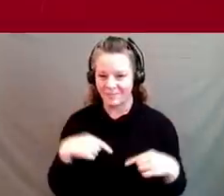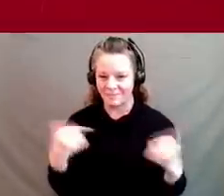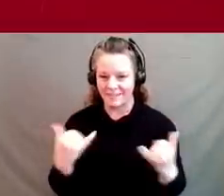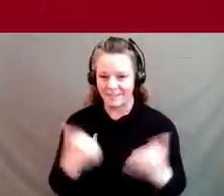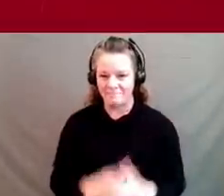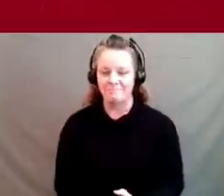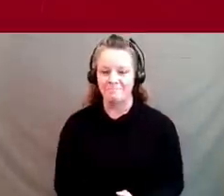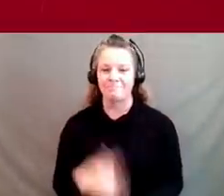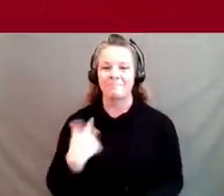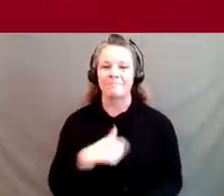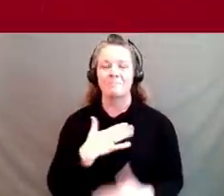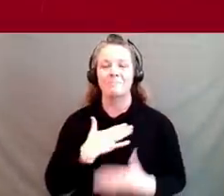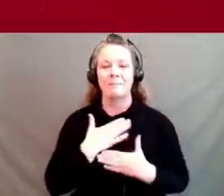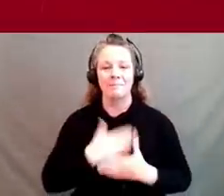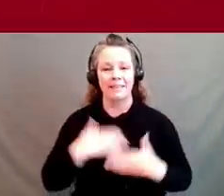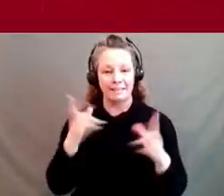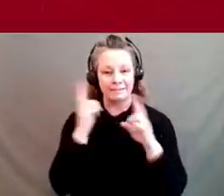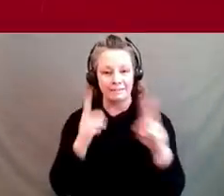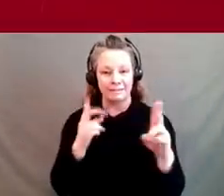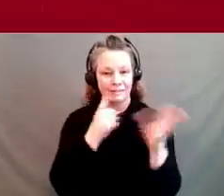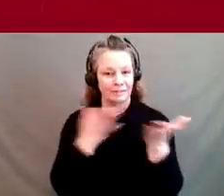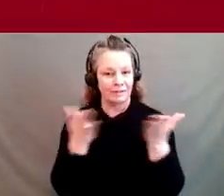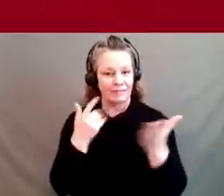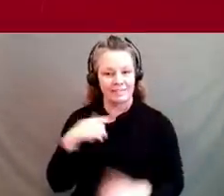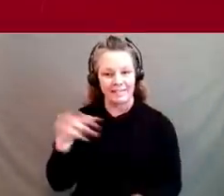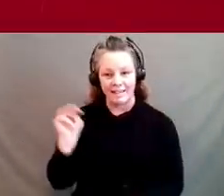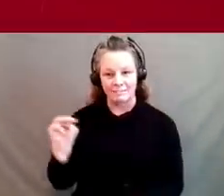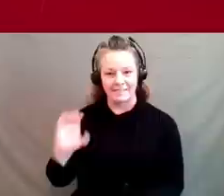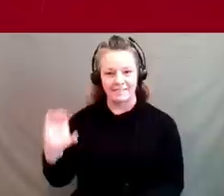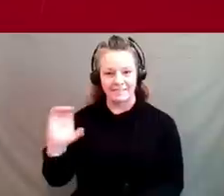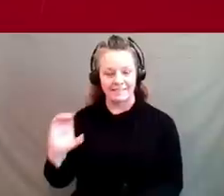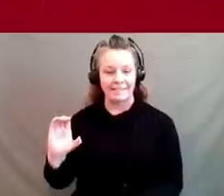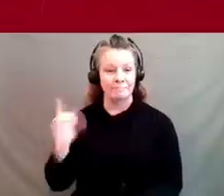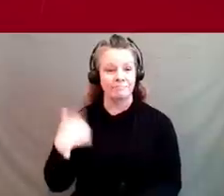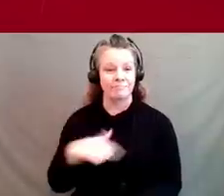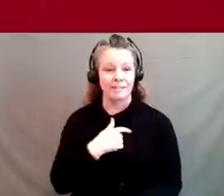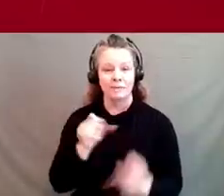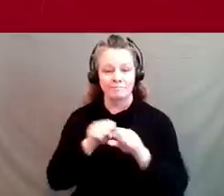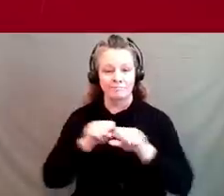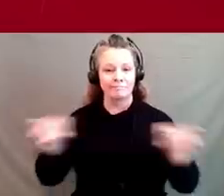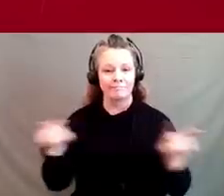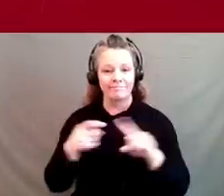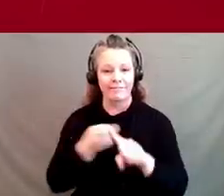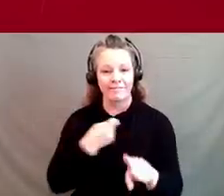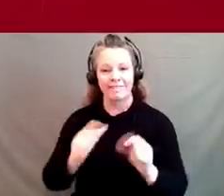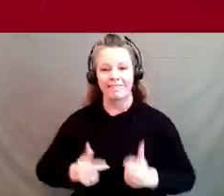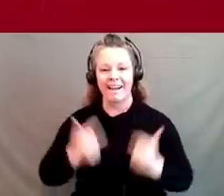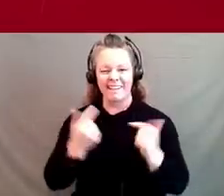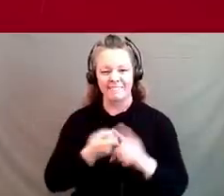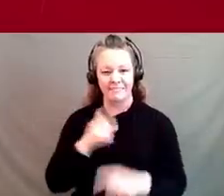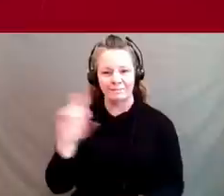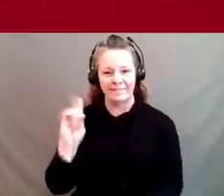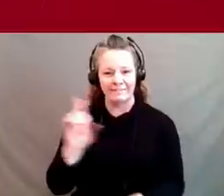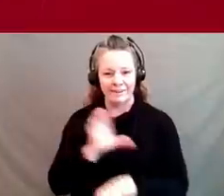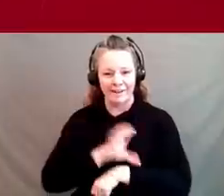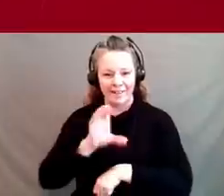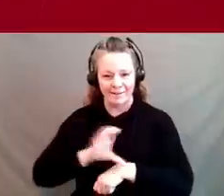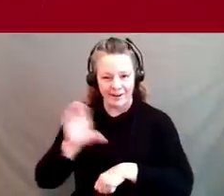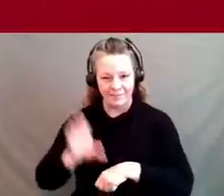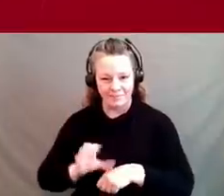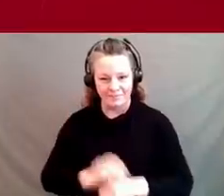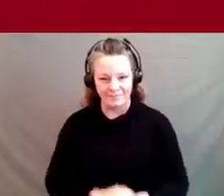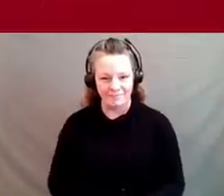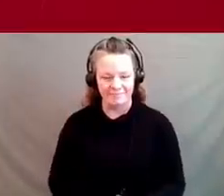distinct pleasure to serve as the Master of Ceremonies as we broadcast live from Denver, Colorado. Now